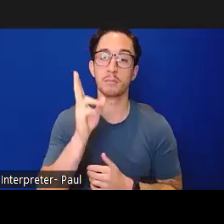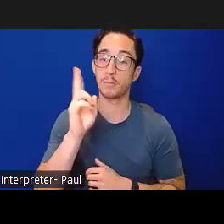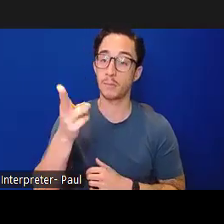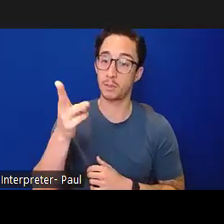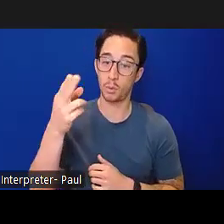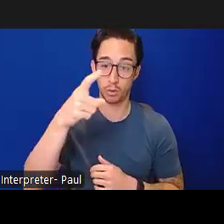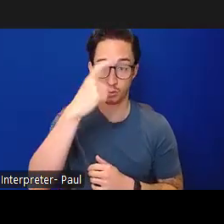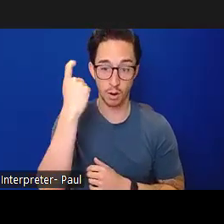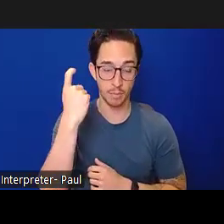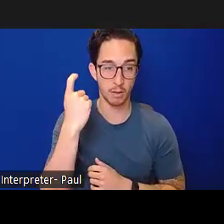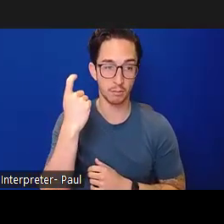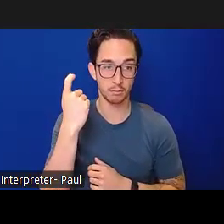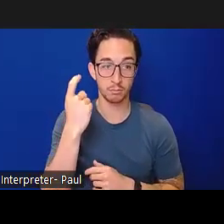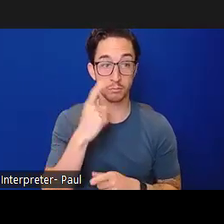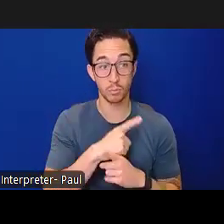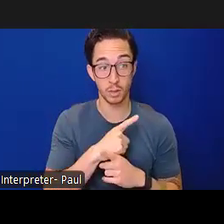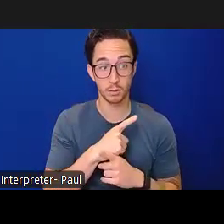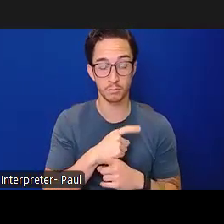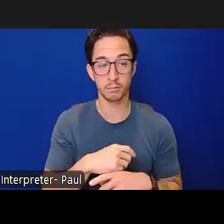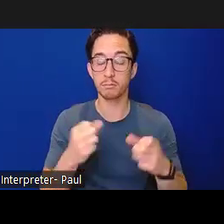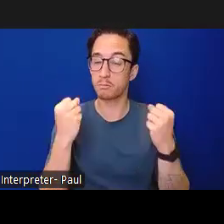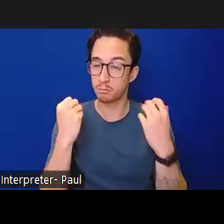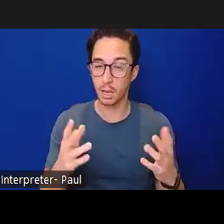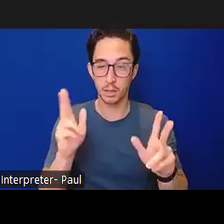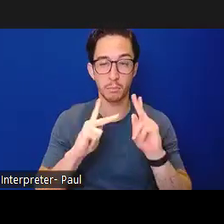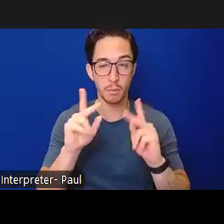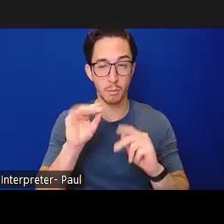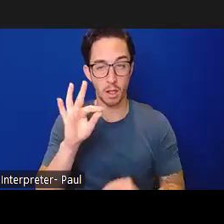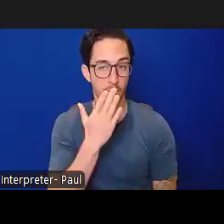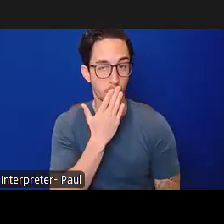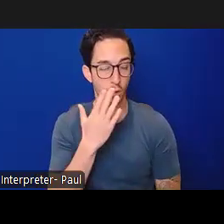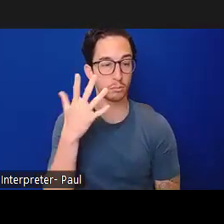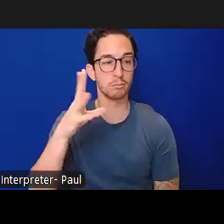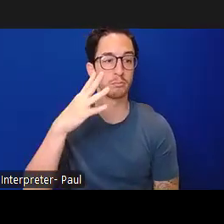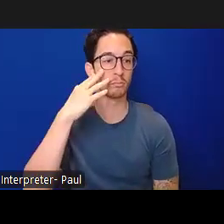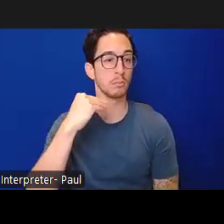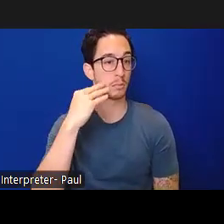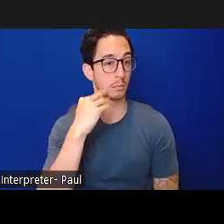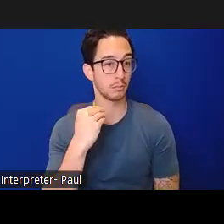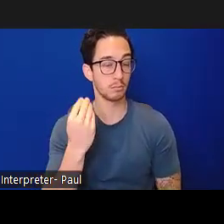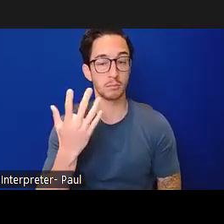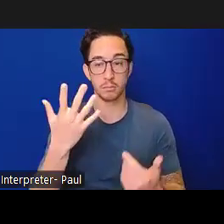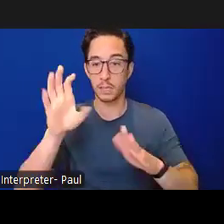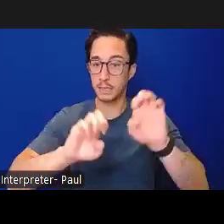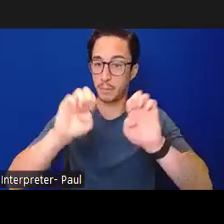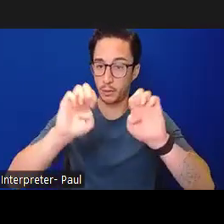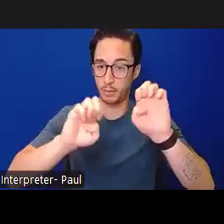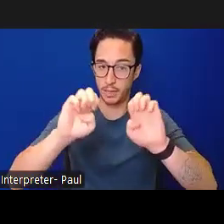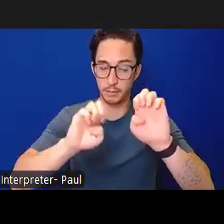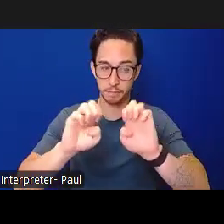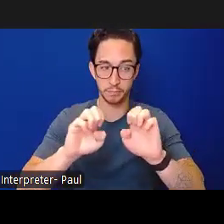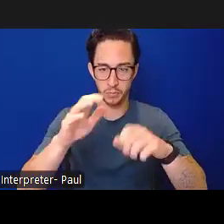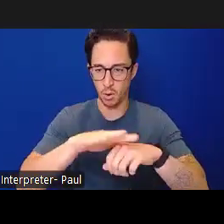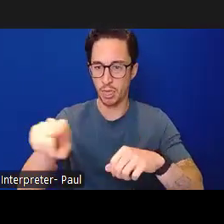Historical trauma, right? Many people of color have been experimented on. And